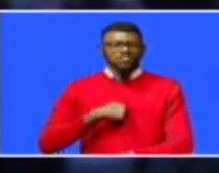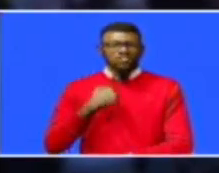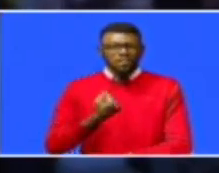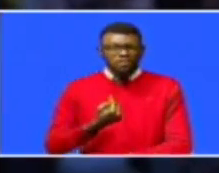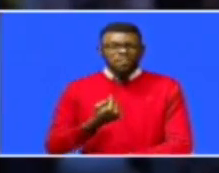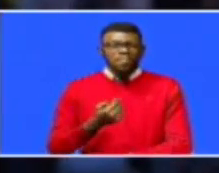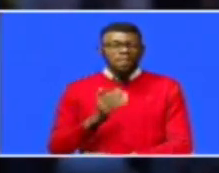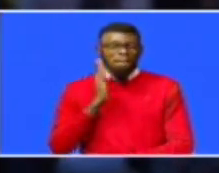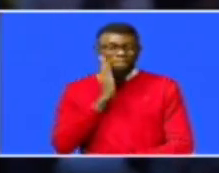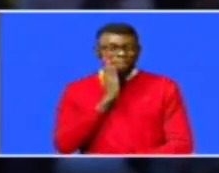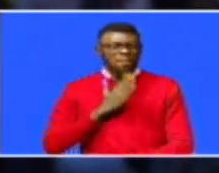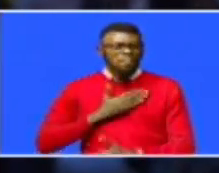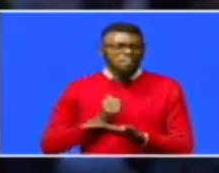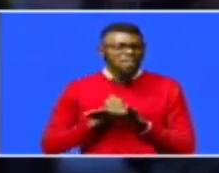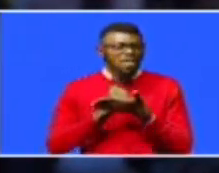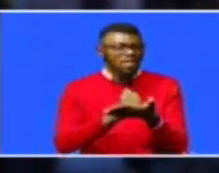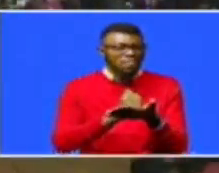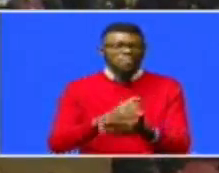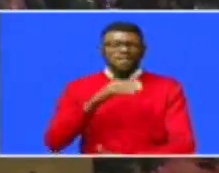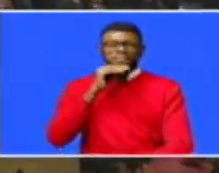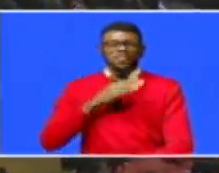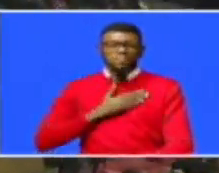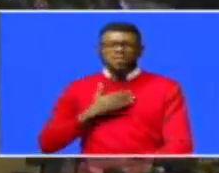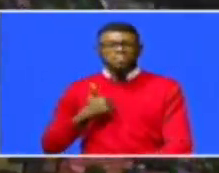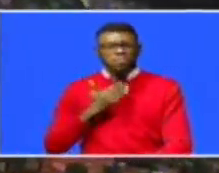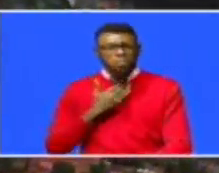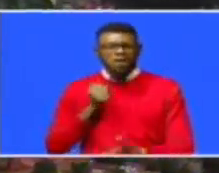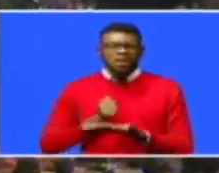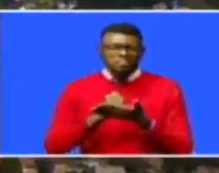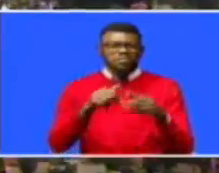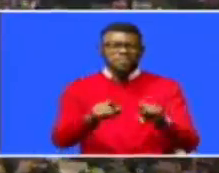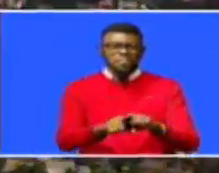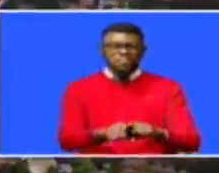kusaidia mamangu na watoto ya babangu.